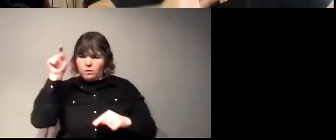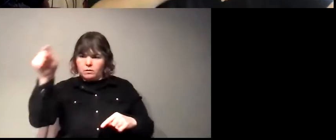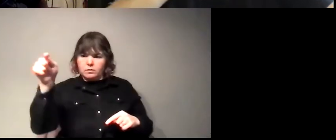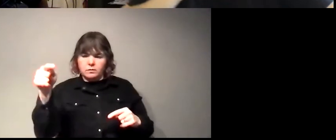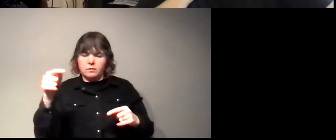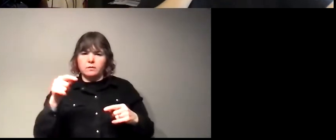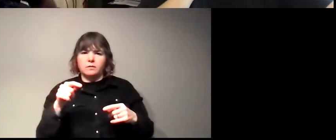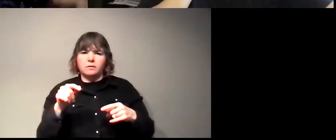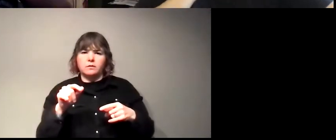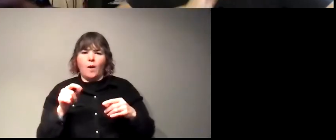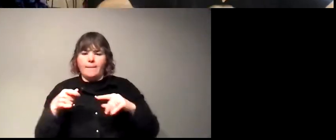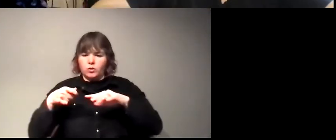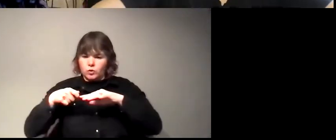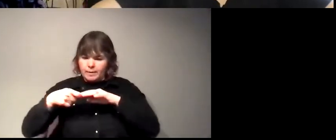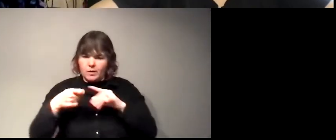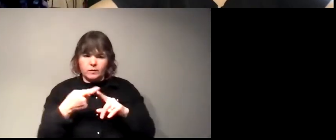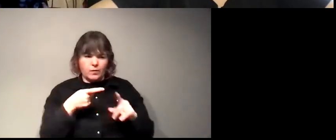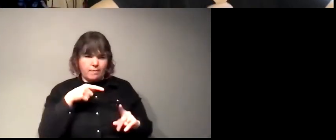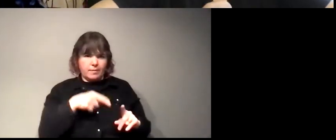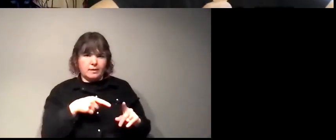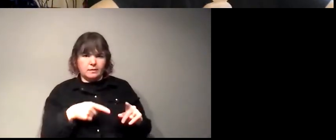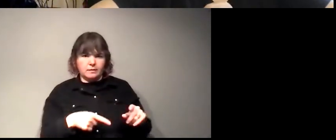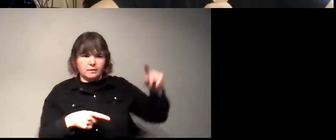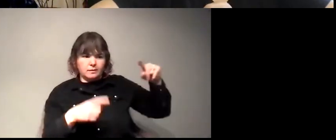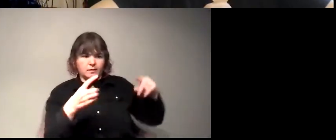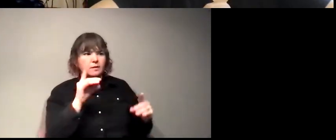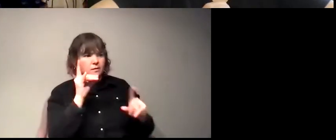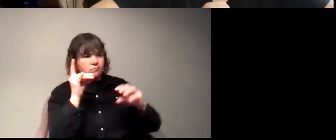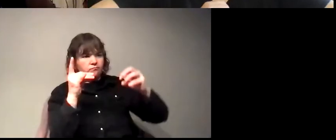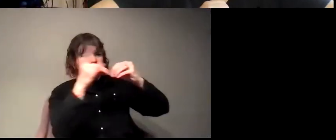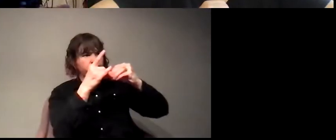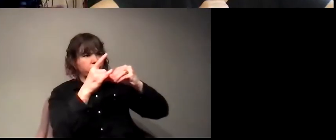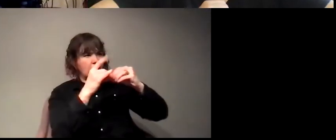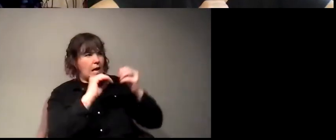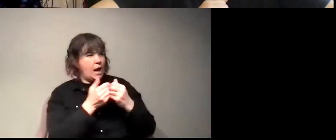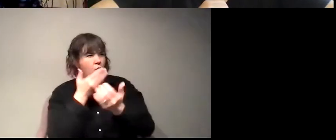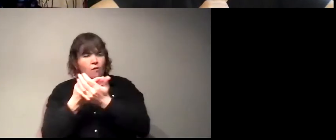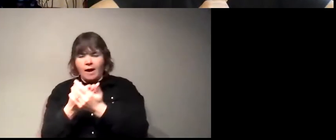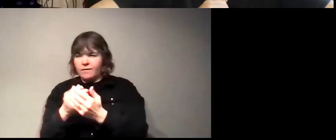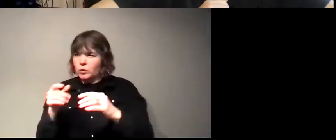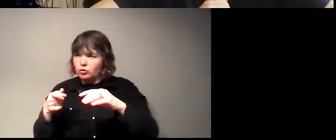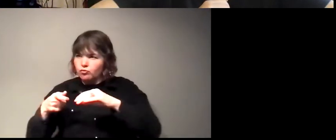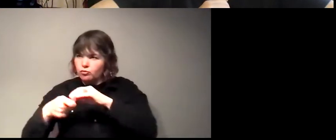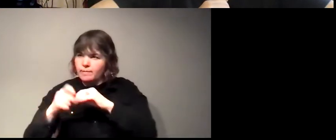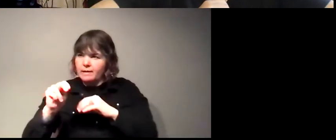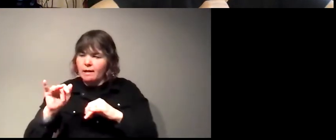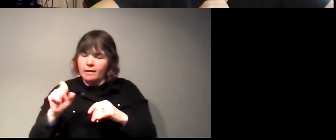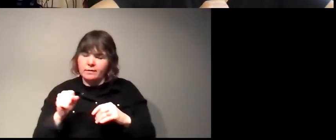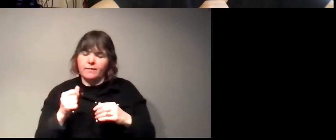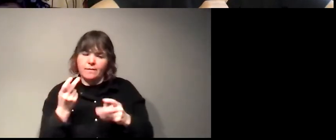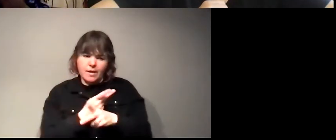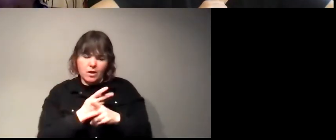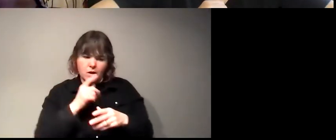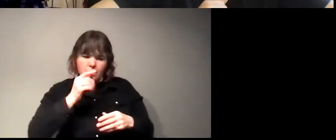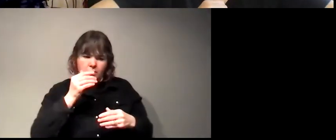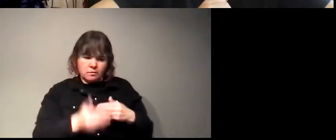I'm trimming their nails from this touch your nose to a stick. How do we get there? And you have to figure out a game plan.